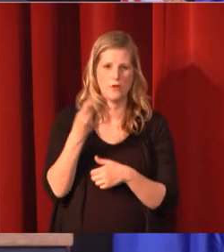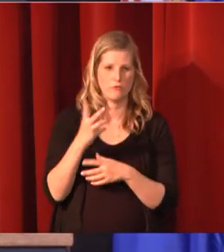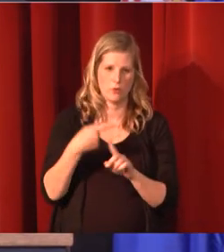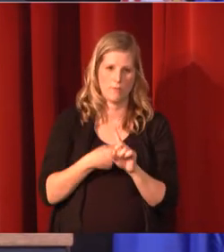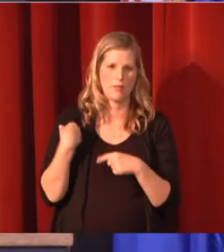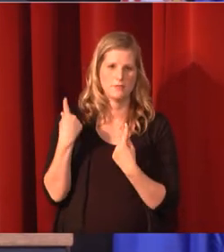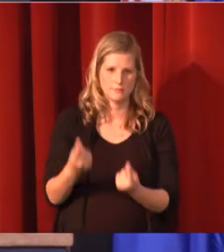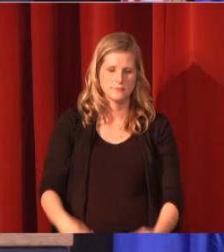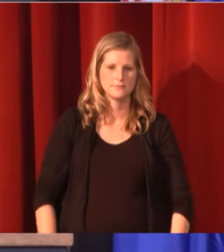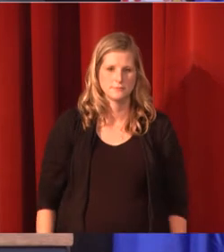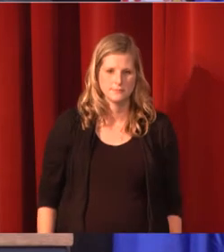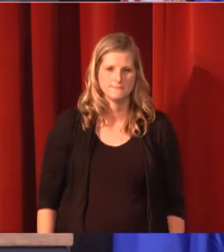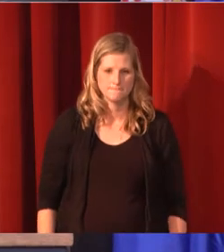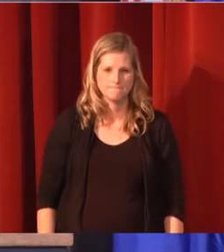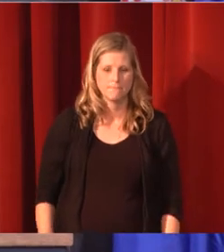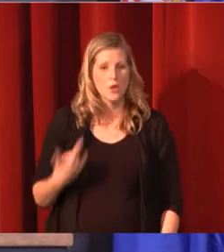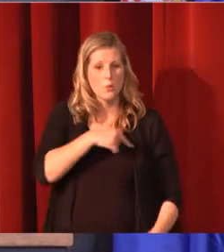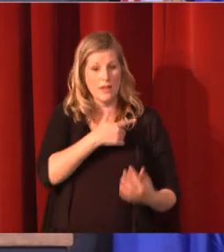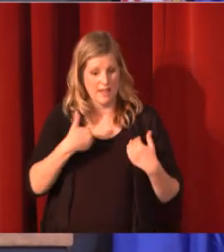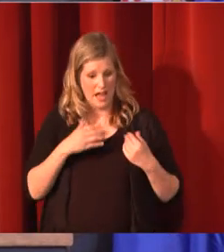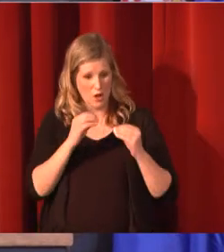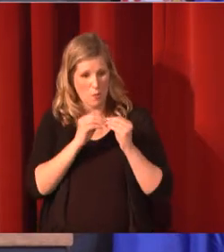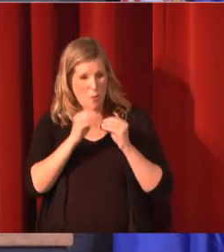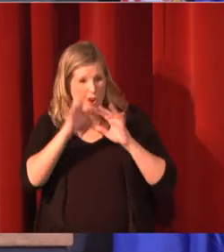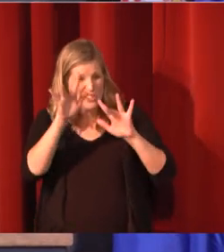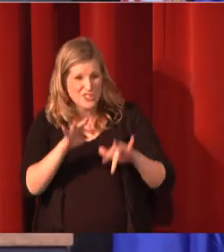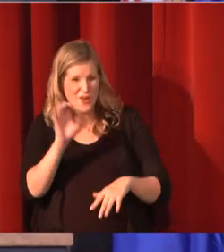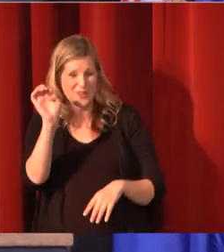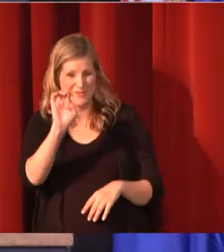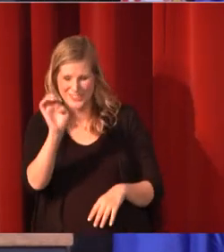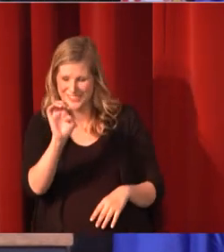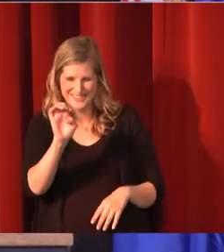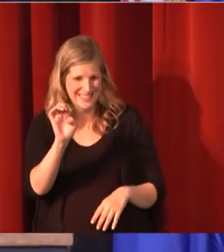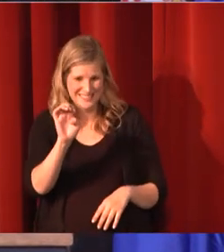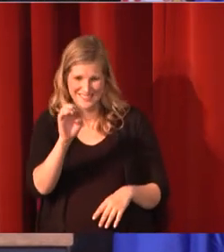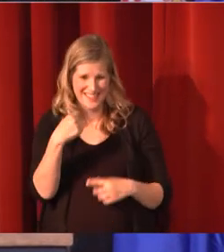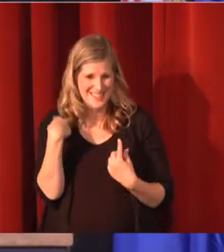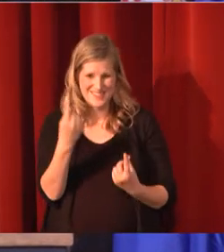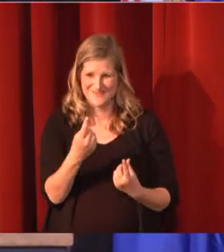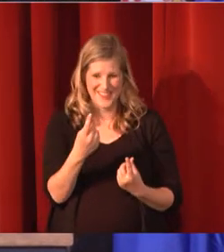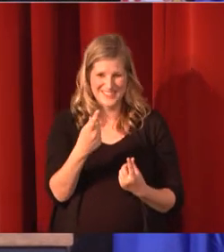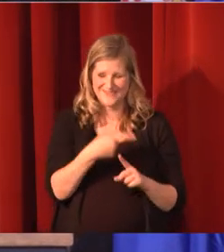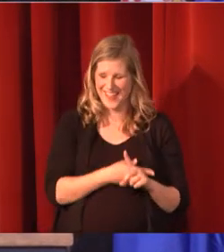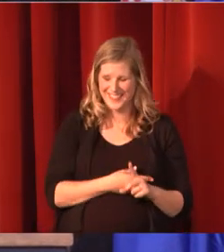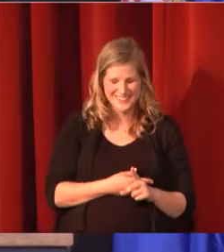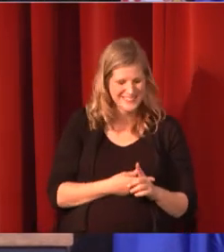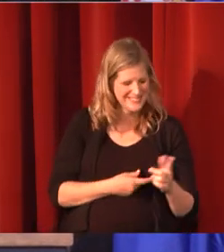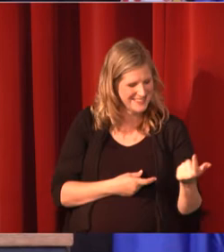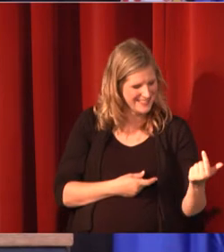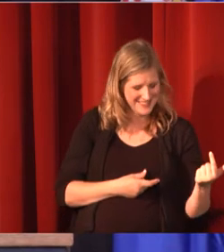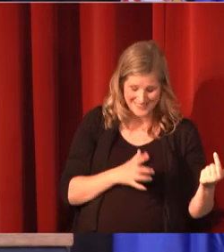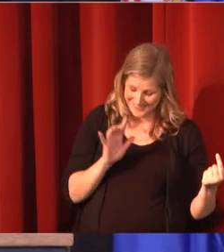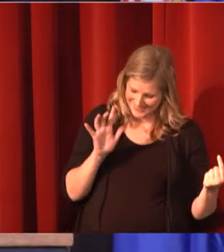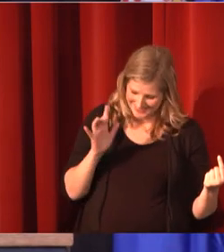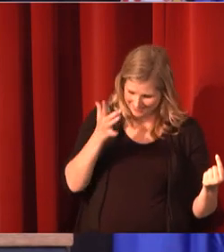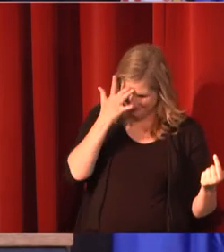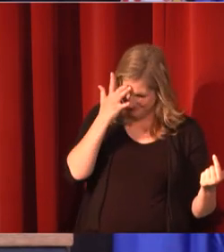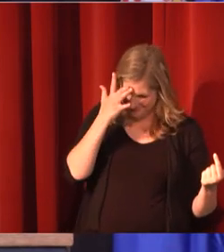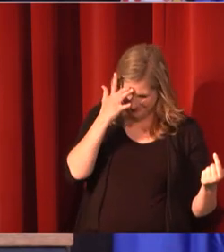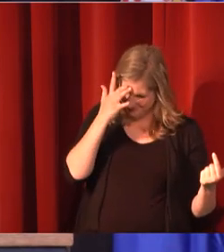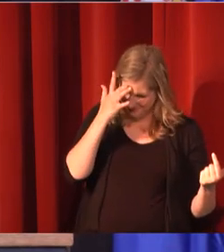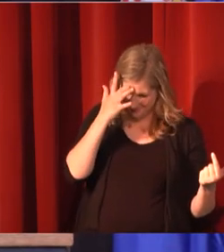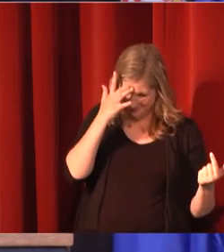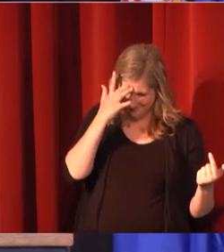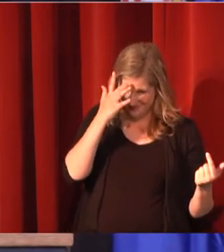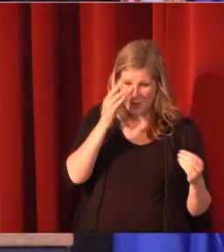months we've had more snow emergencies in these past months than in